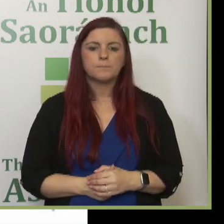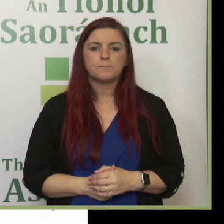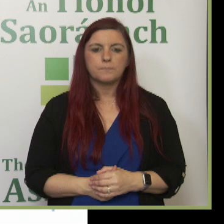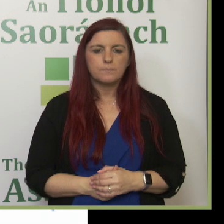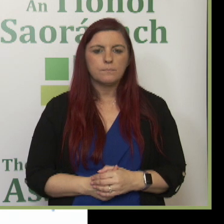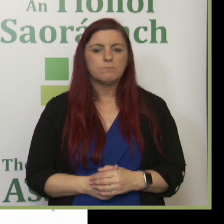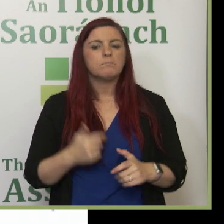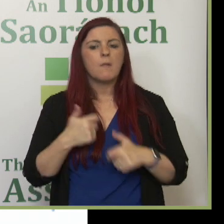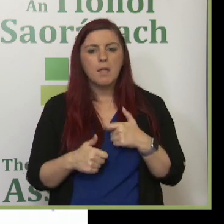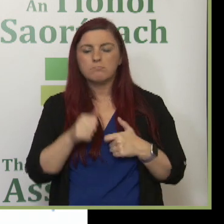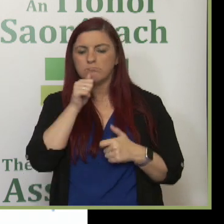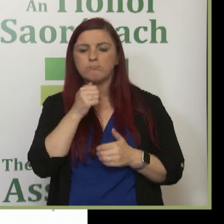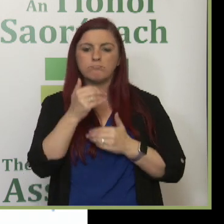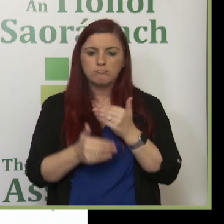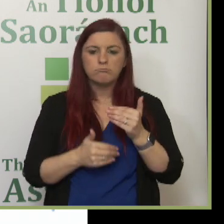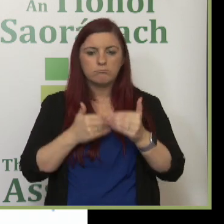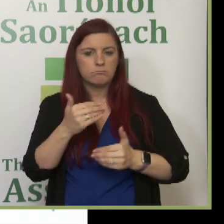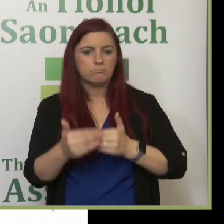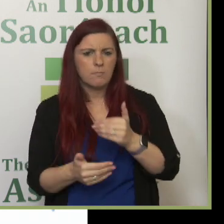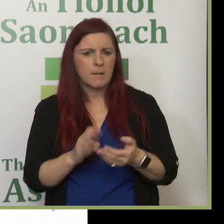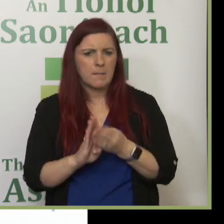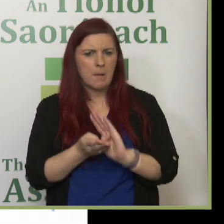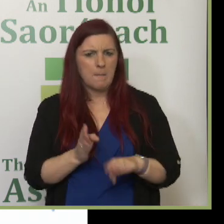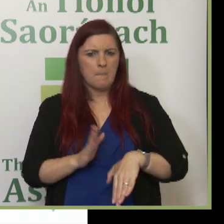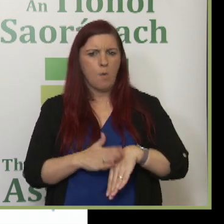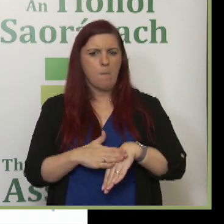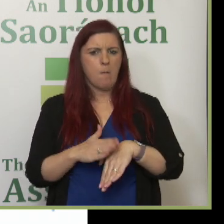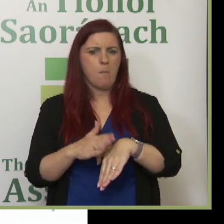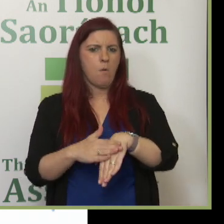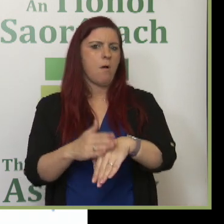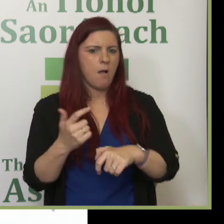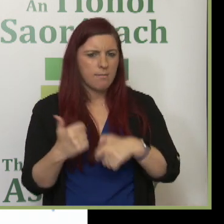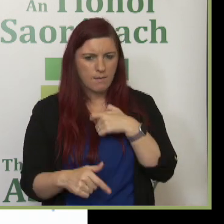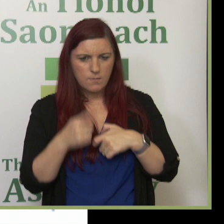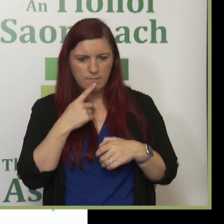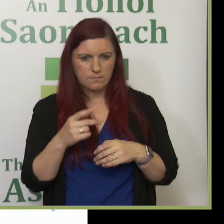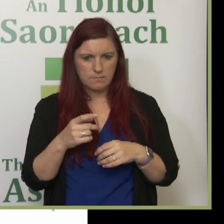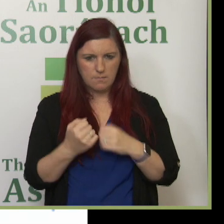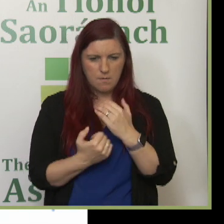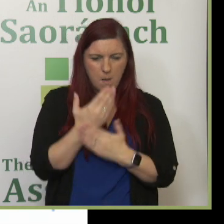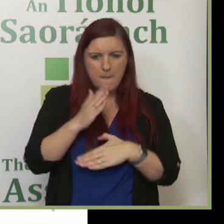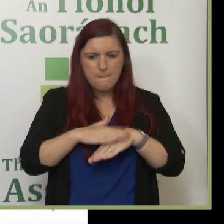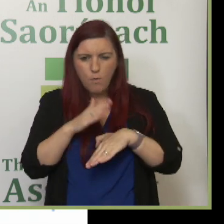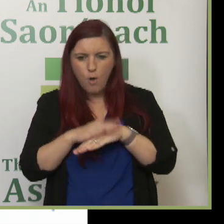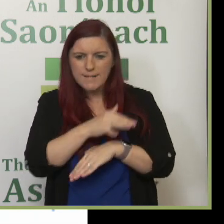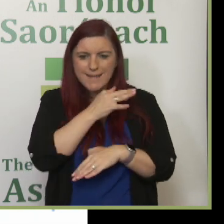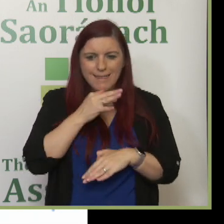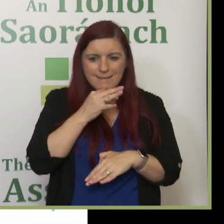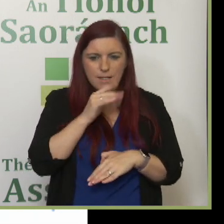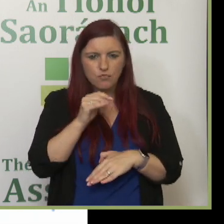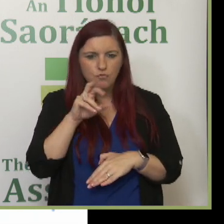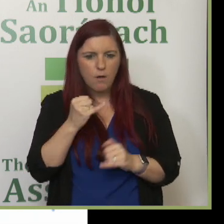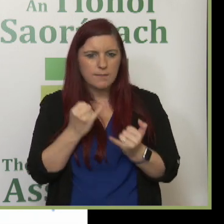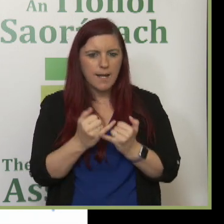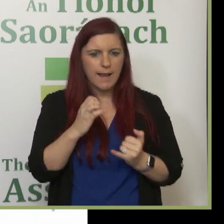Over time, however, life has become much, much more complicated. We saw in the 18s the emergence of a synthetic drug, ecstasy, suddenly appeared. Again, it